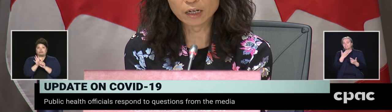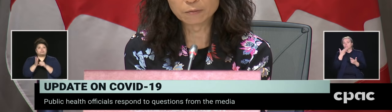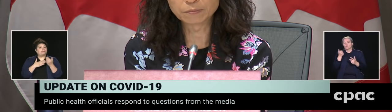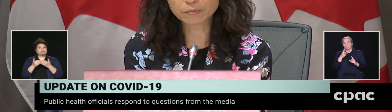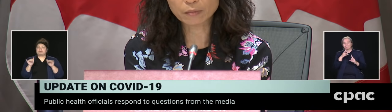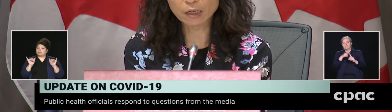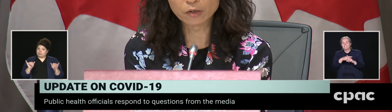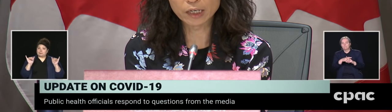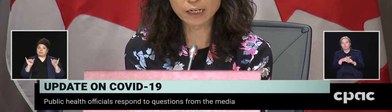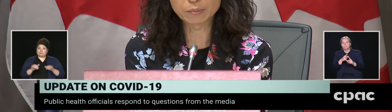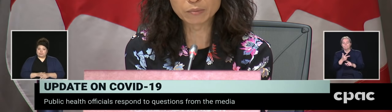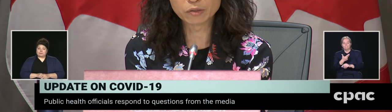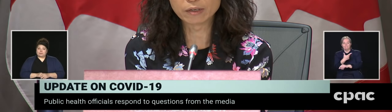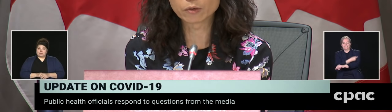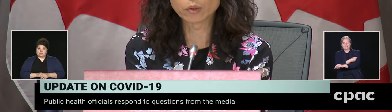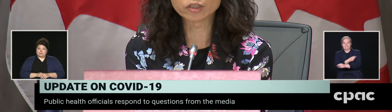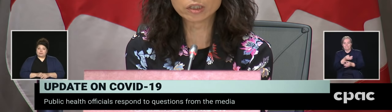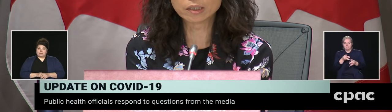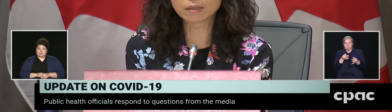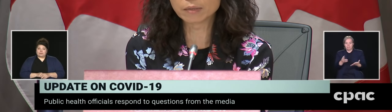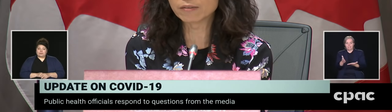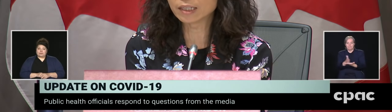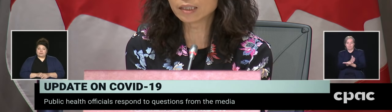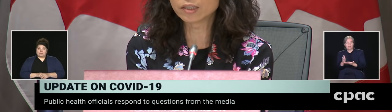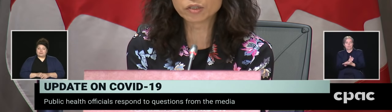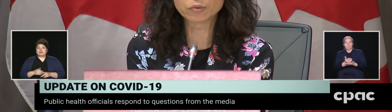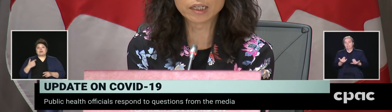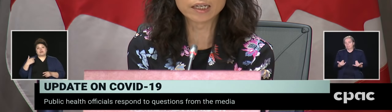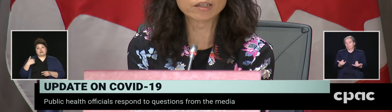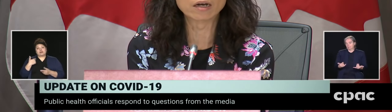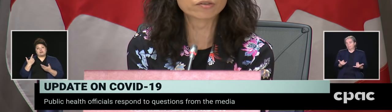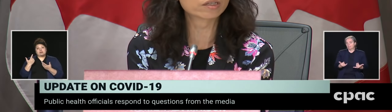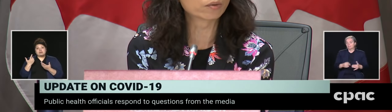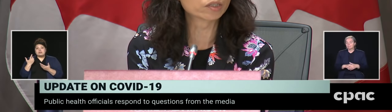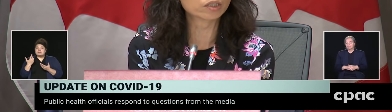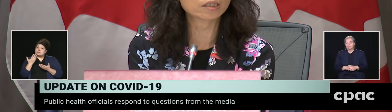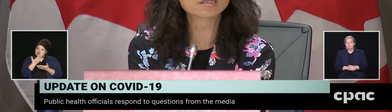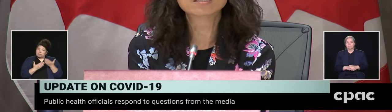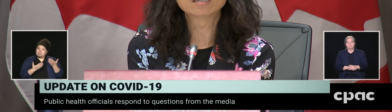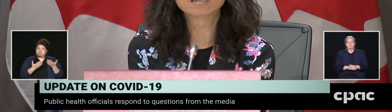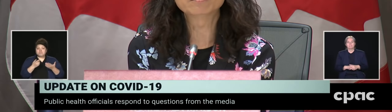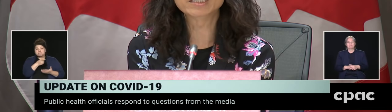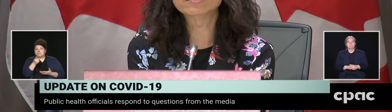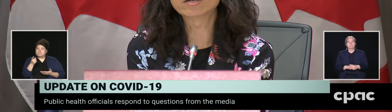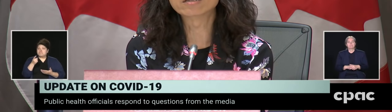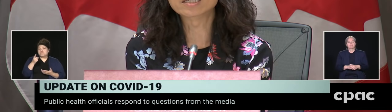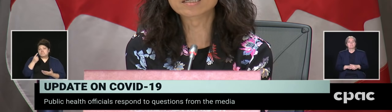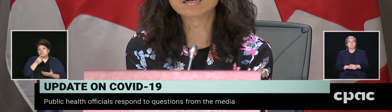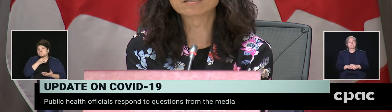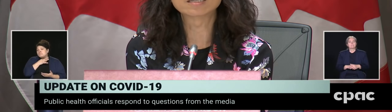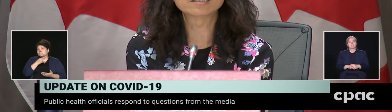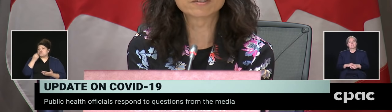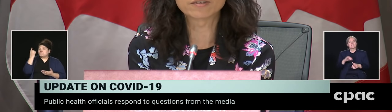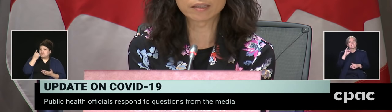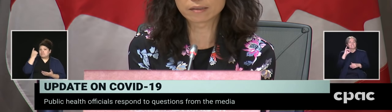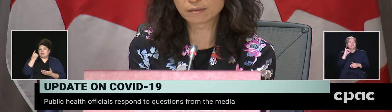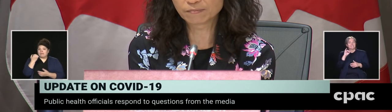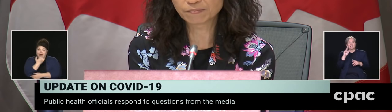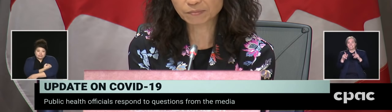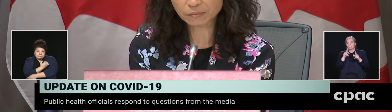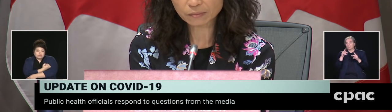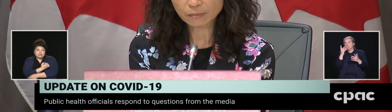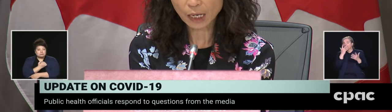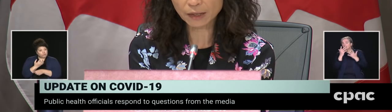of looking at people who have questions about vaccination, we're there to answer the questions based on the scientific